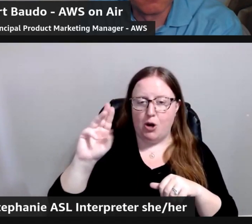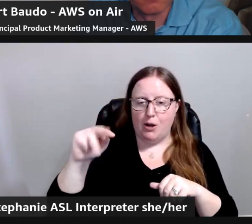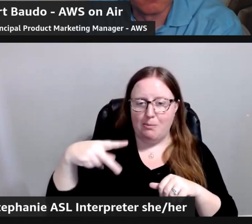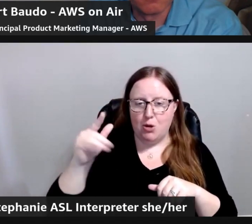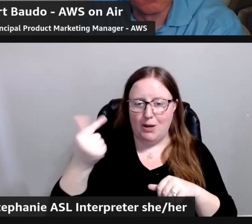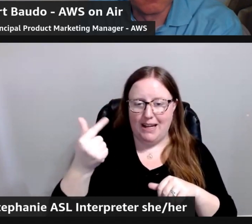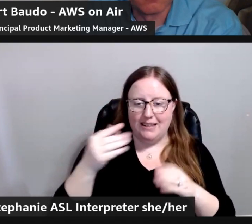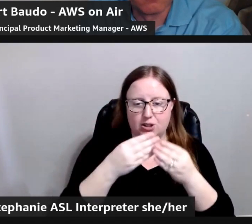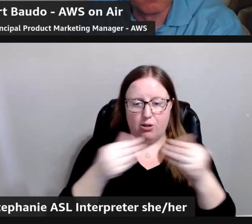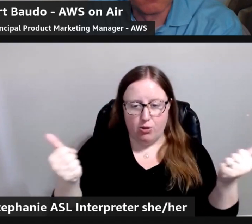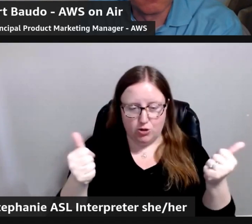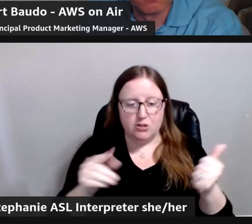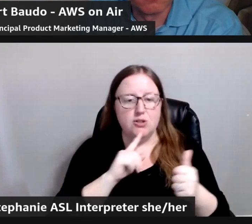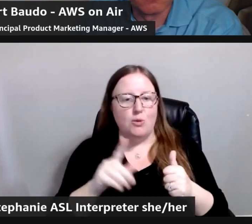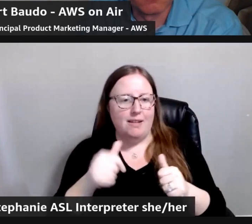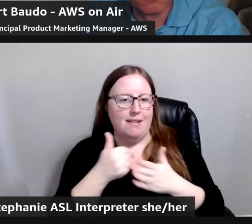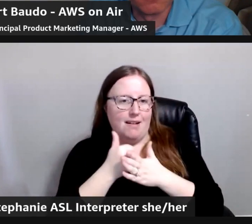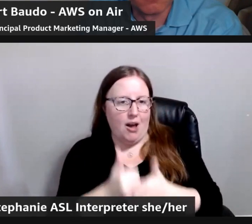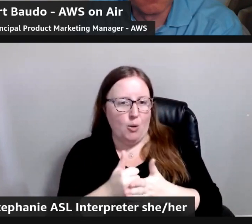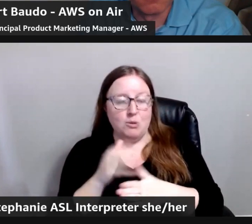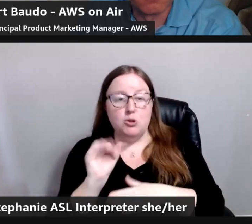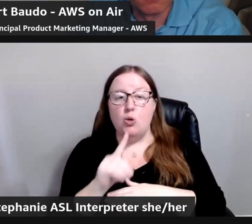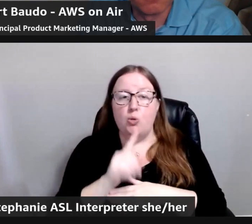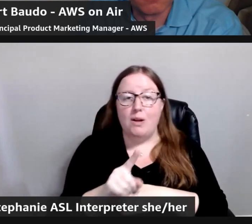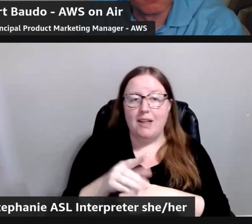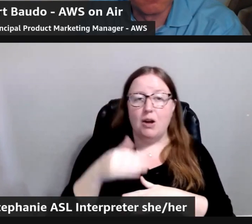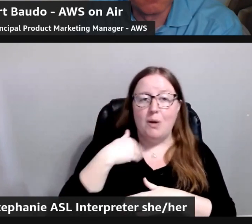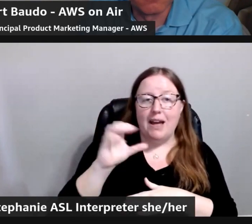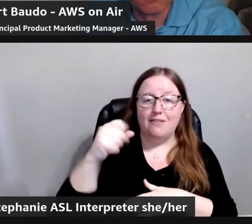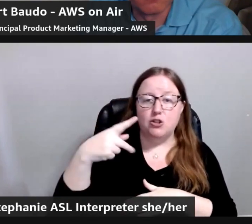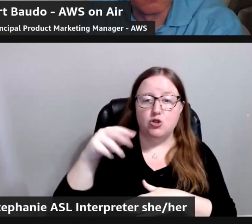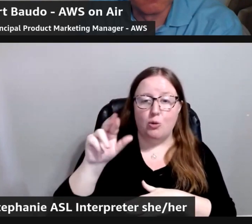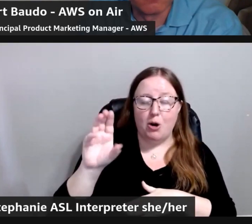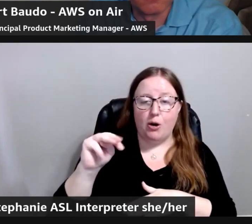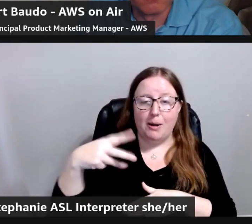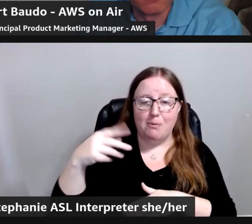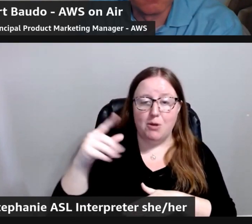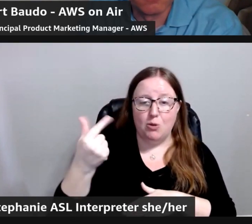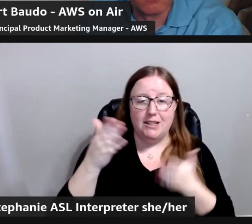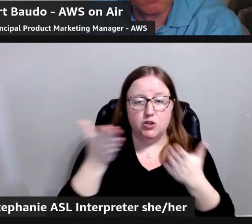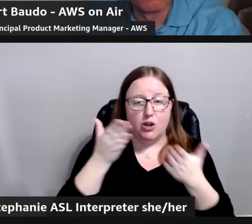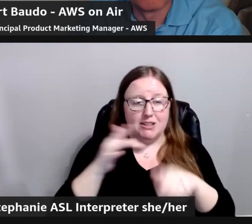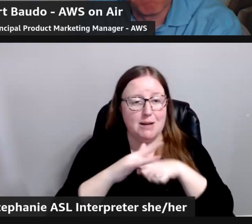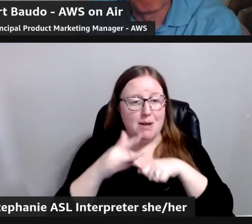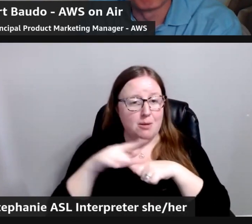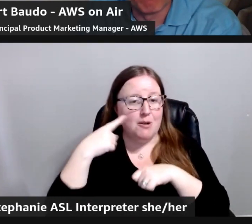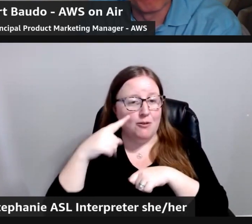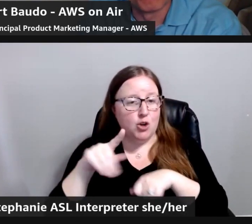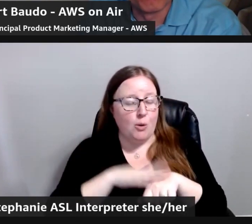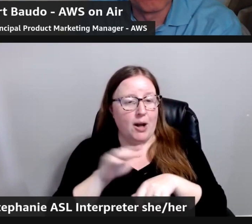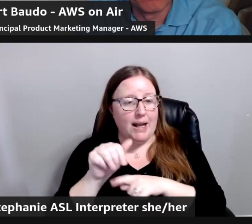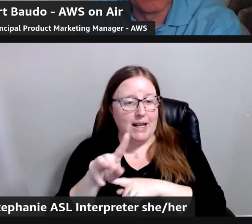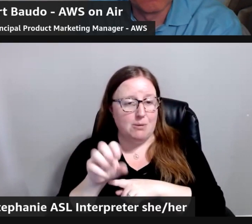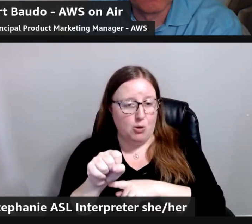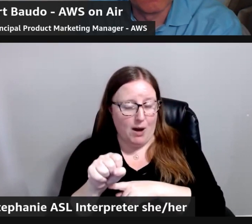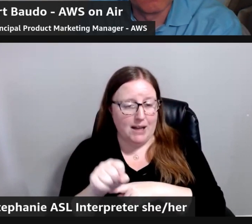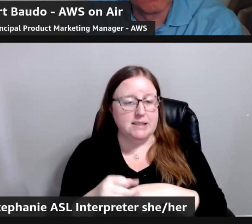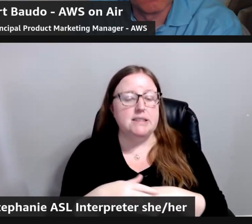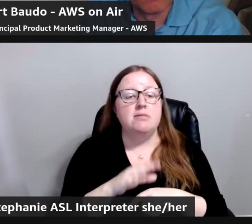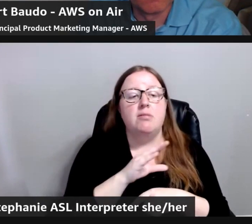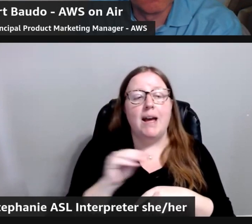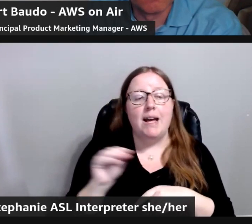that really to the next level. And so essentially we have supercomputers as a service available to you on AWS. And we particularly